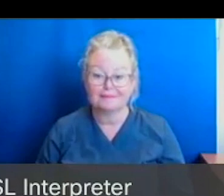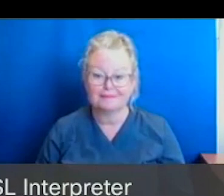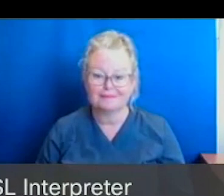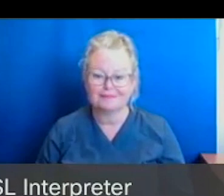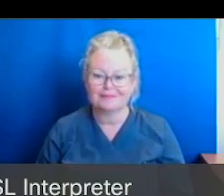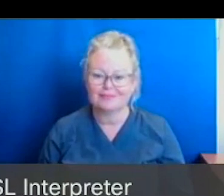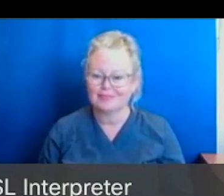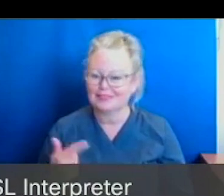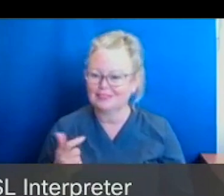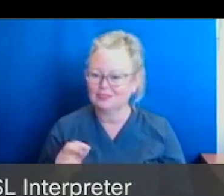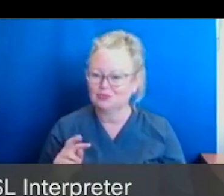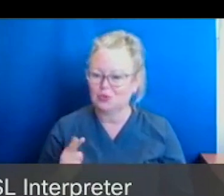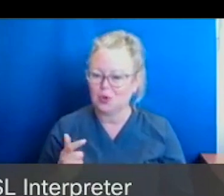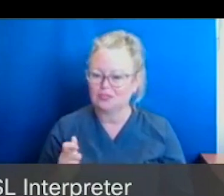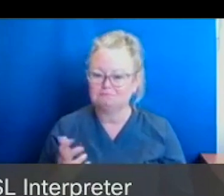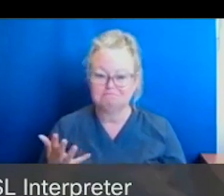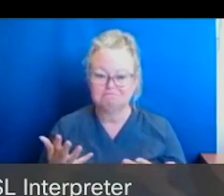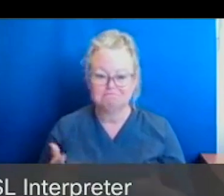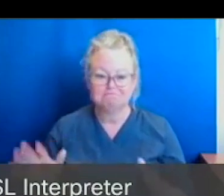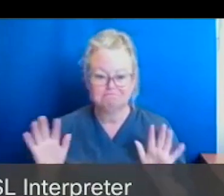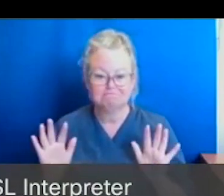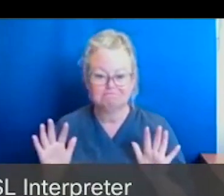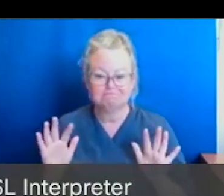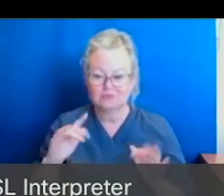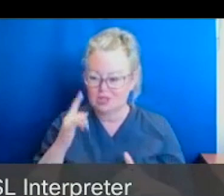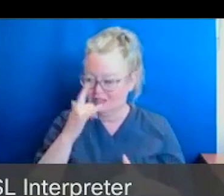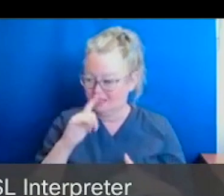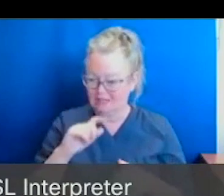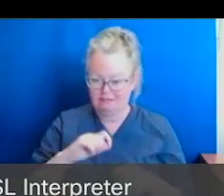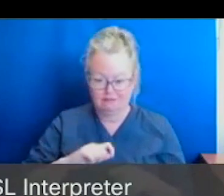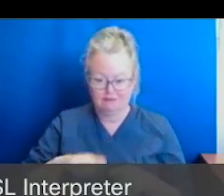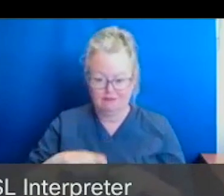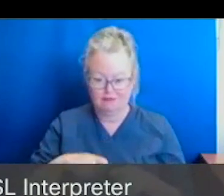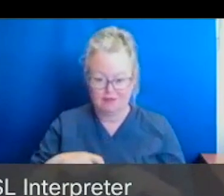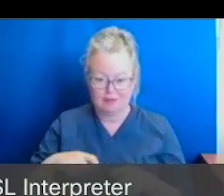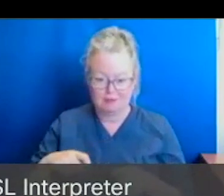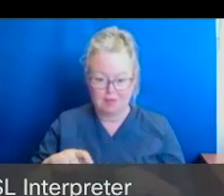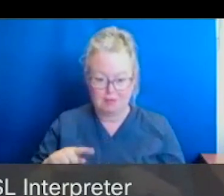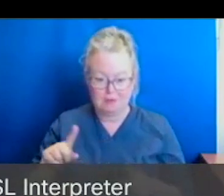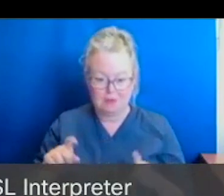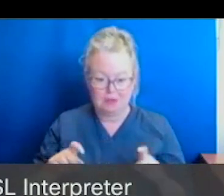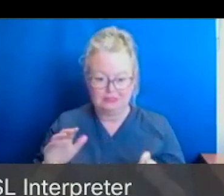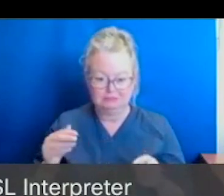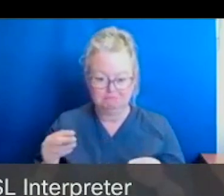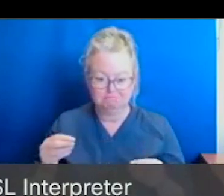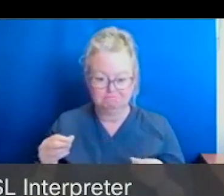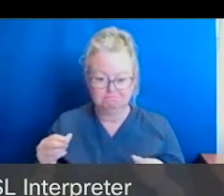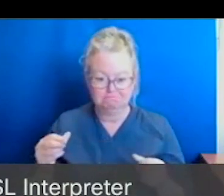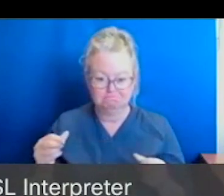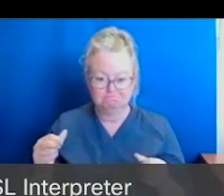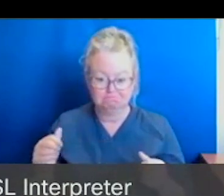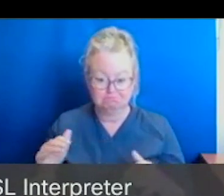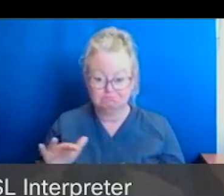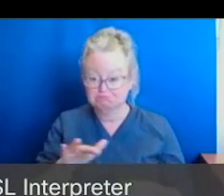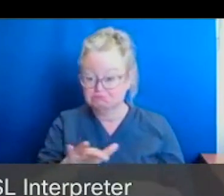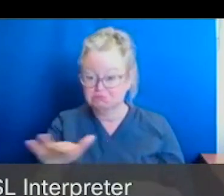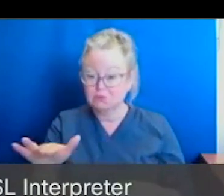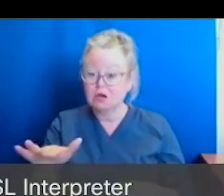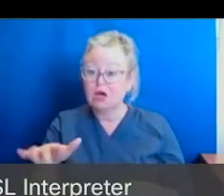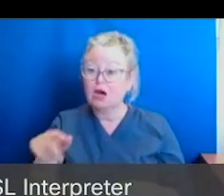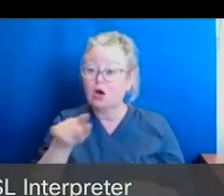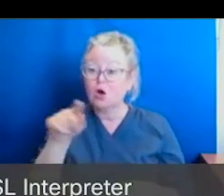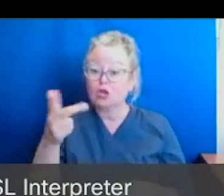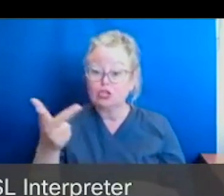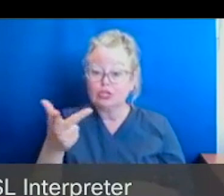Right. Well, that looks like we're getting to the end of our questions here. Are there other comments from the